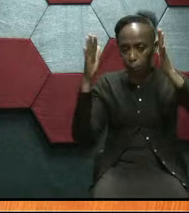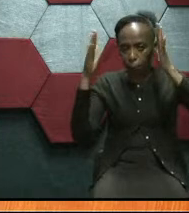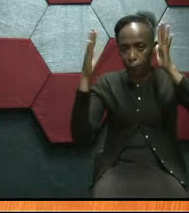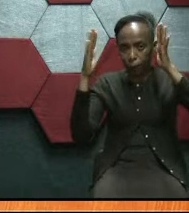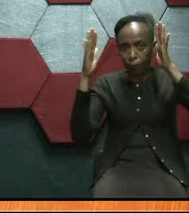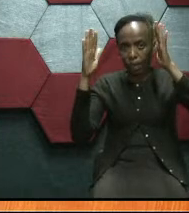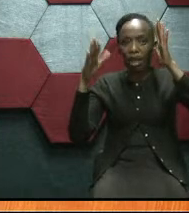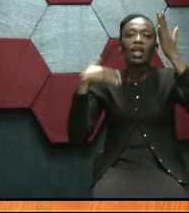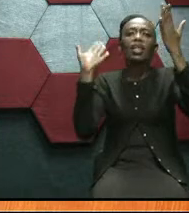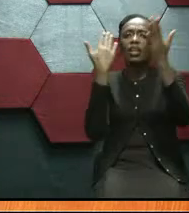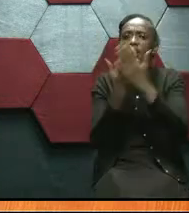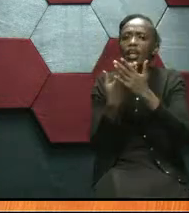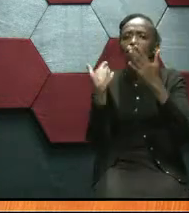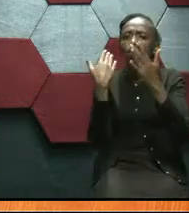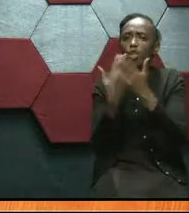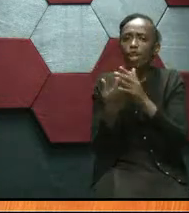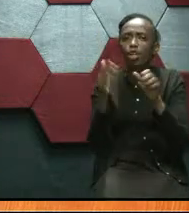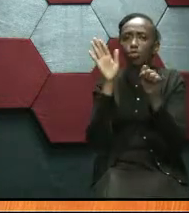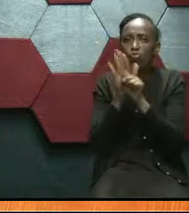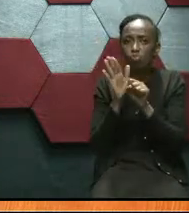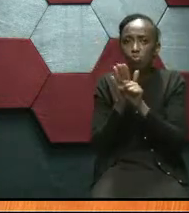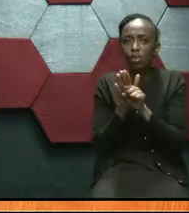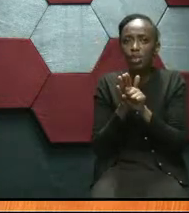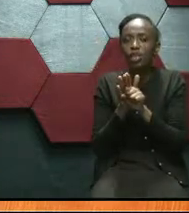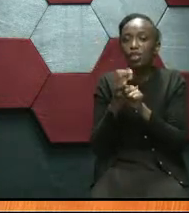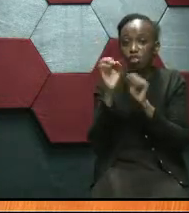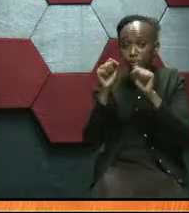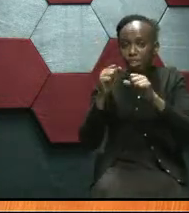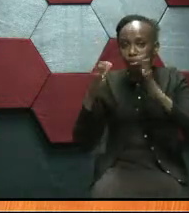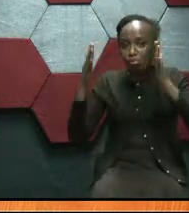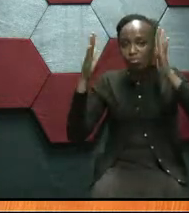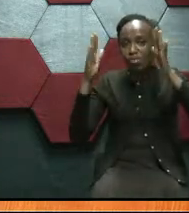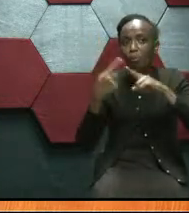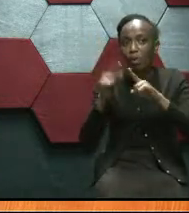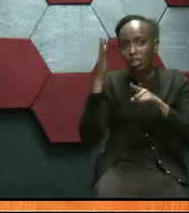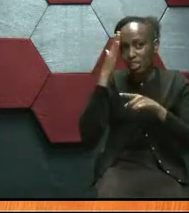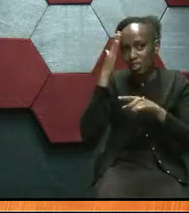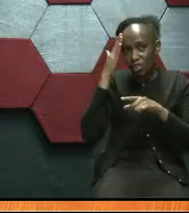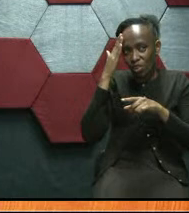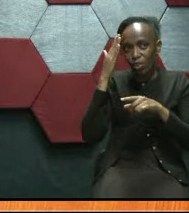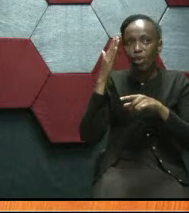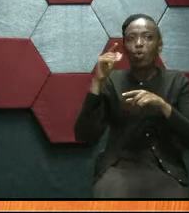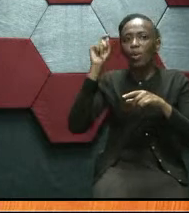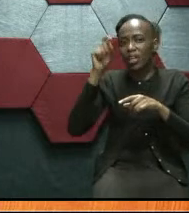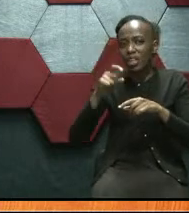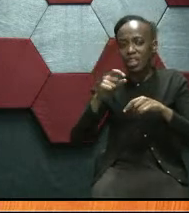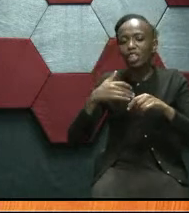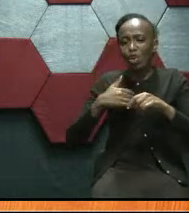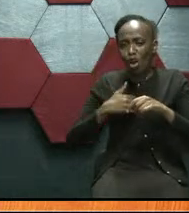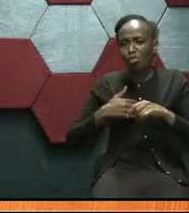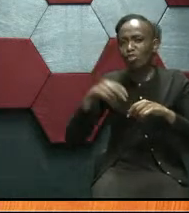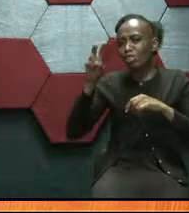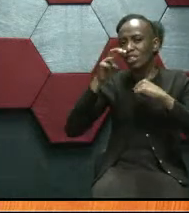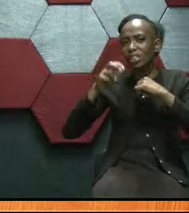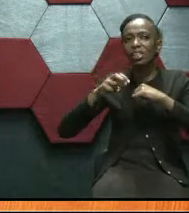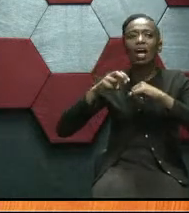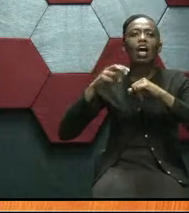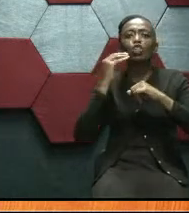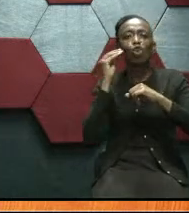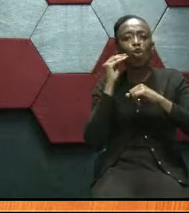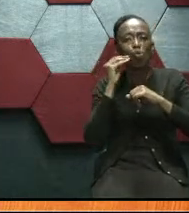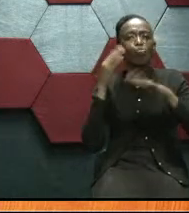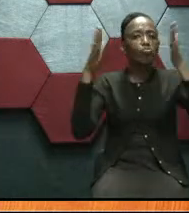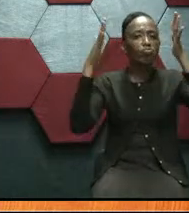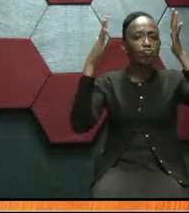Thank you so much, Bolozi. If I could go higher, but I'm going to get out of frame if I do. But you know where your hands need to be. We need to see elbows and armpits here at home, so